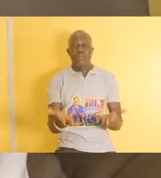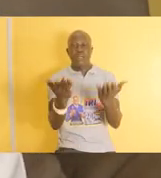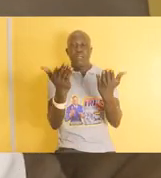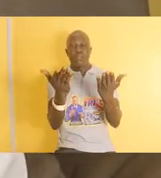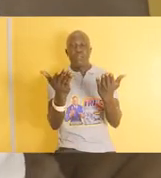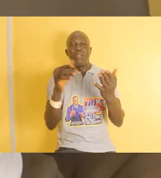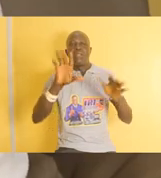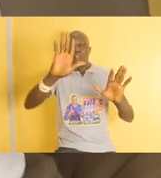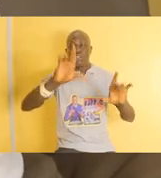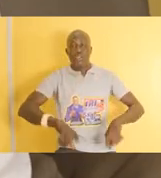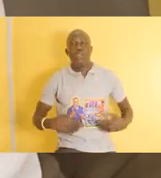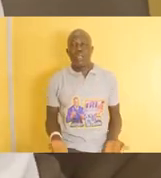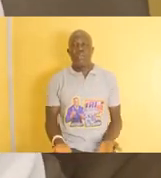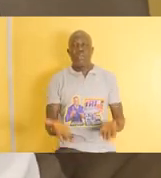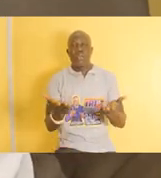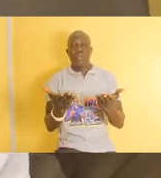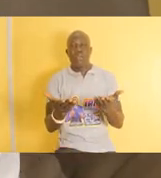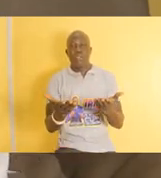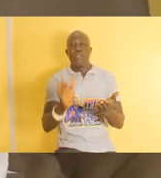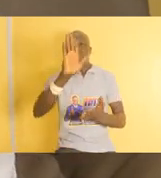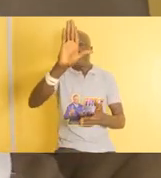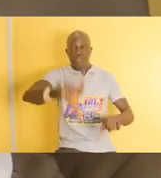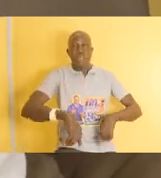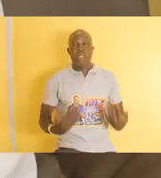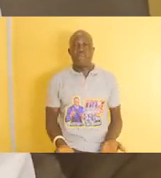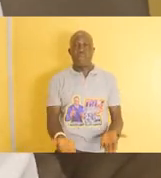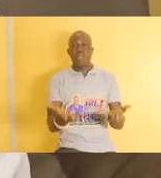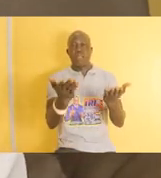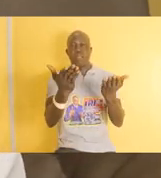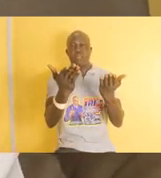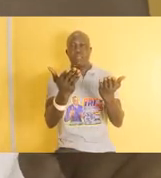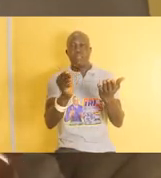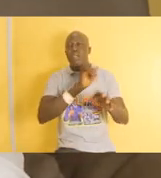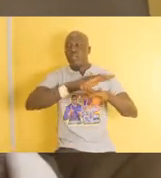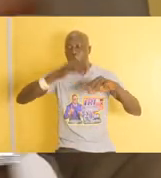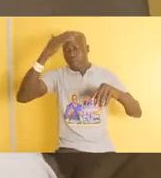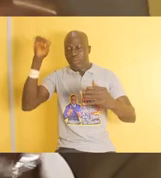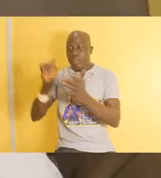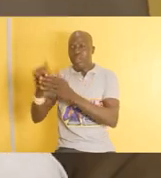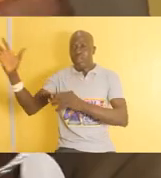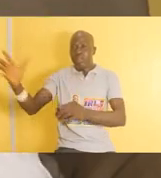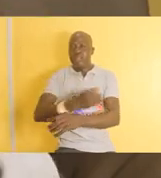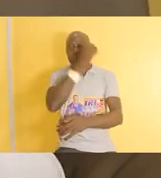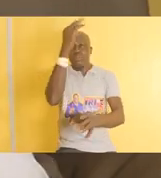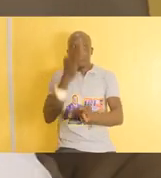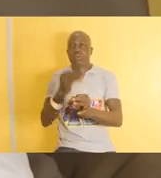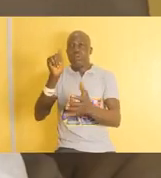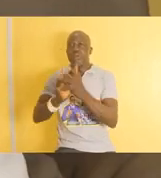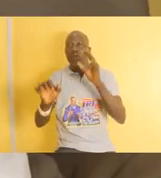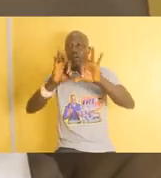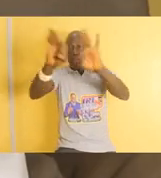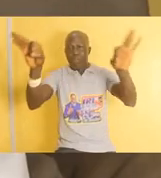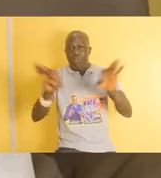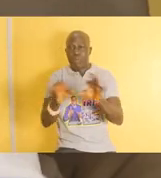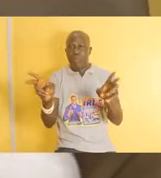amen aye re ma dide amen aye re ma dide amen e ma gbagba pere wa gbo file yen